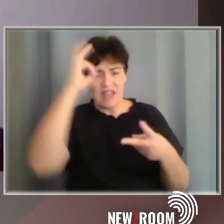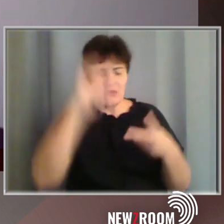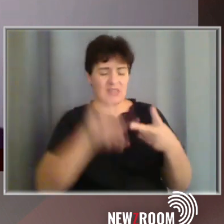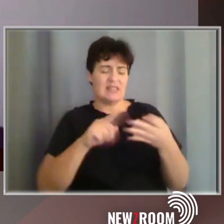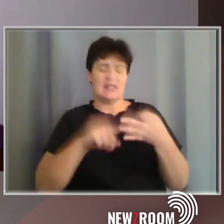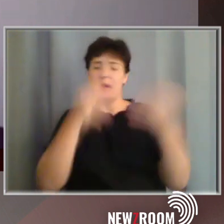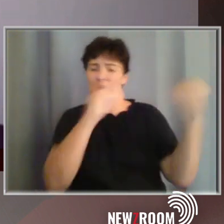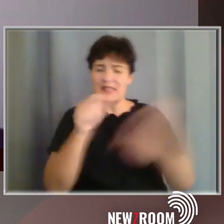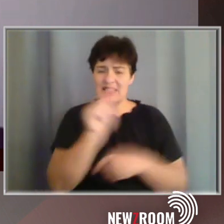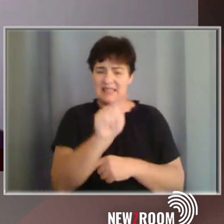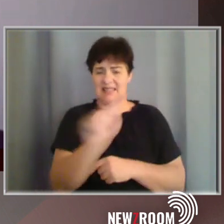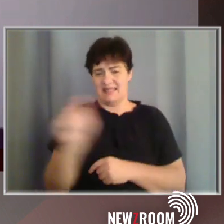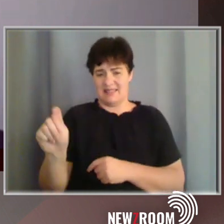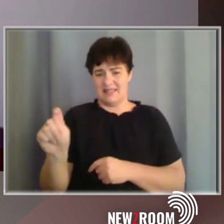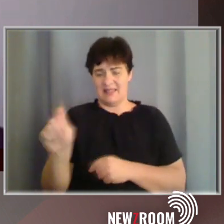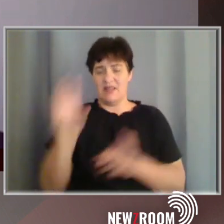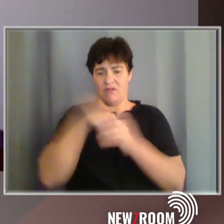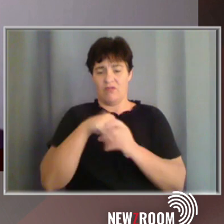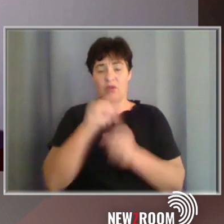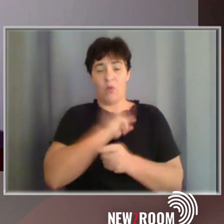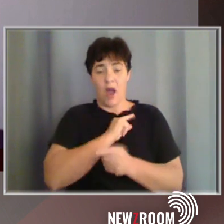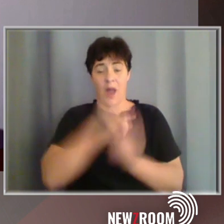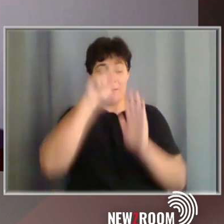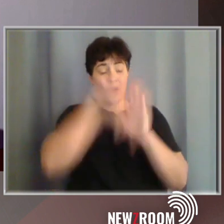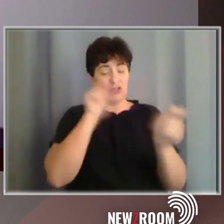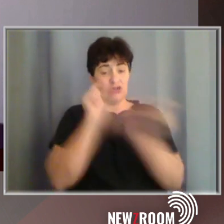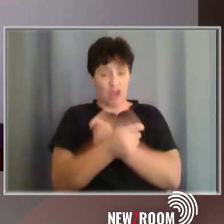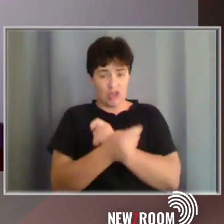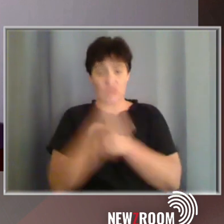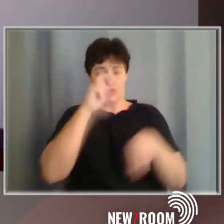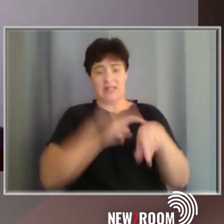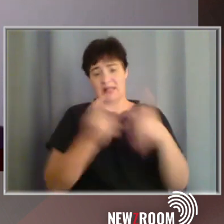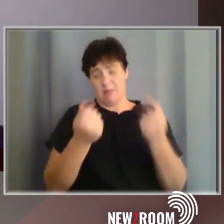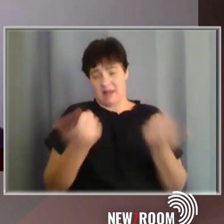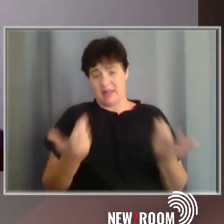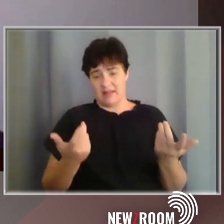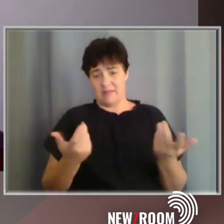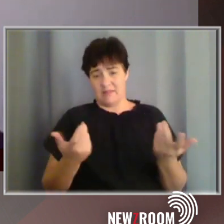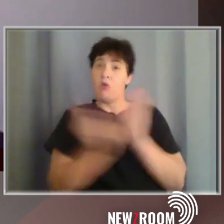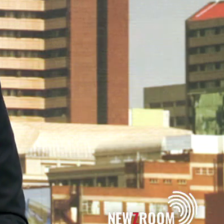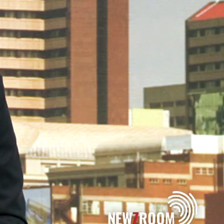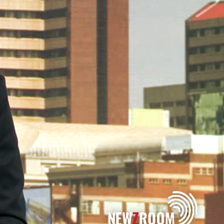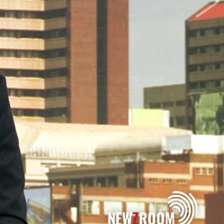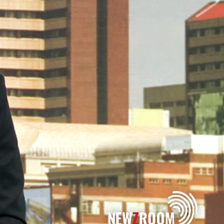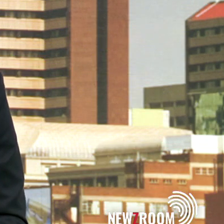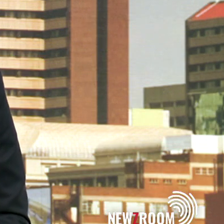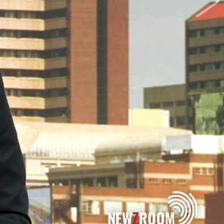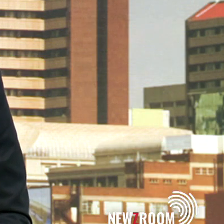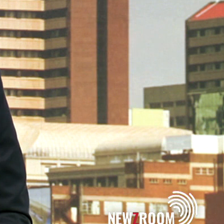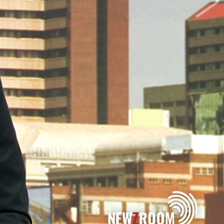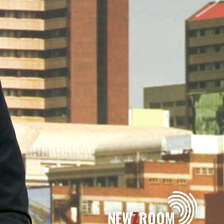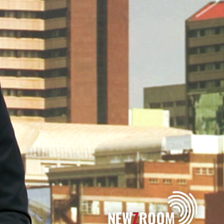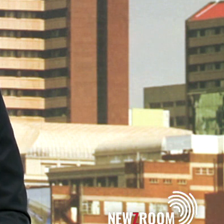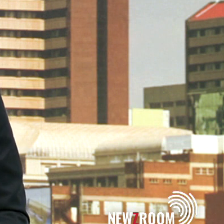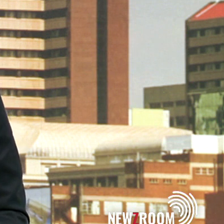because it does take money to change policies and laws that have been there for years. Interesting perspective that you